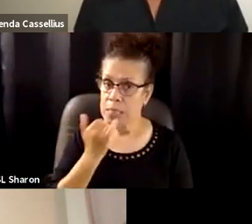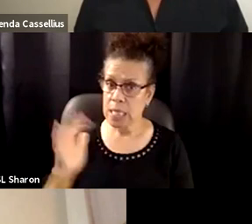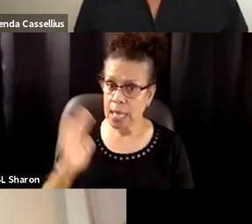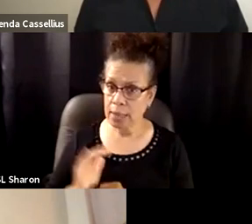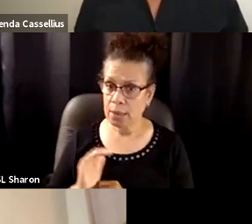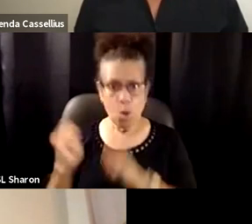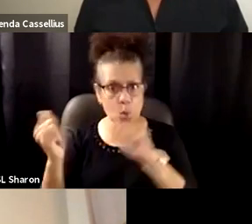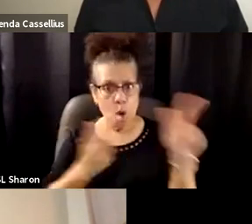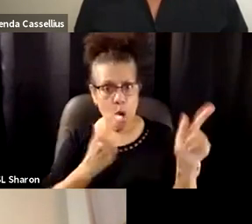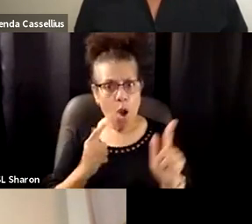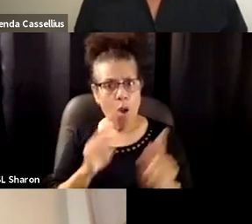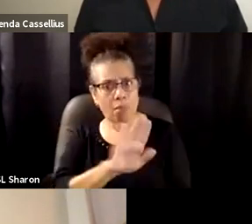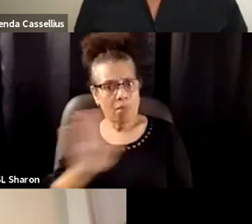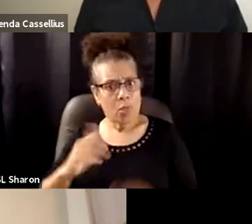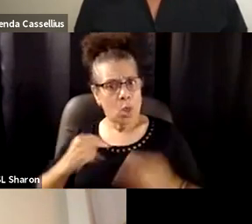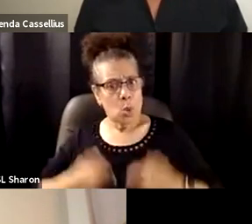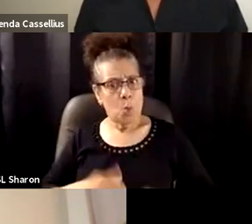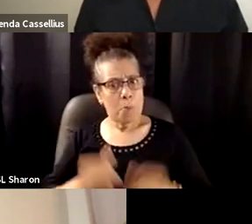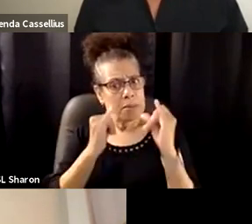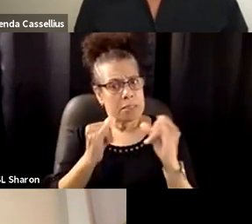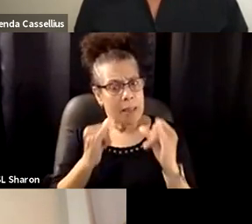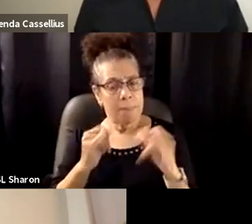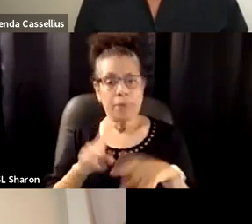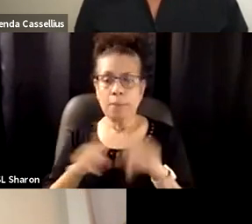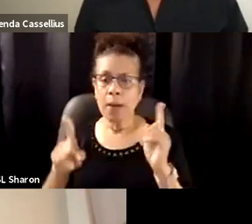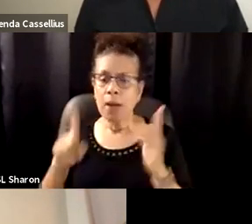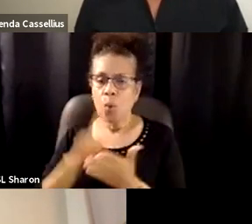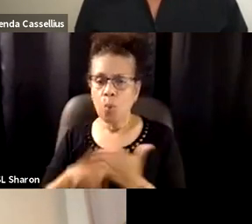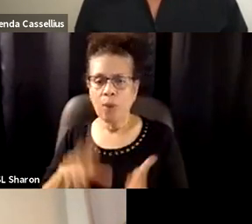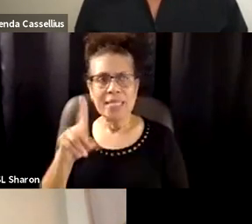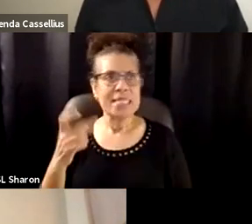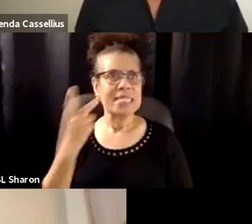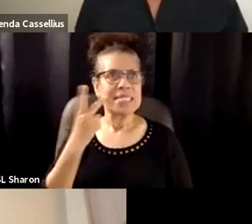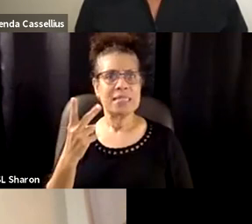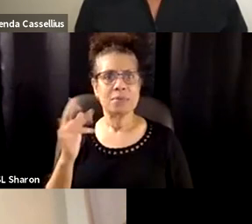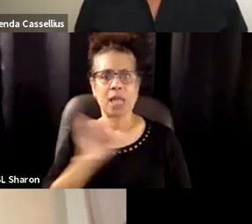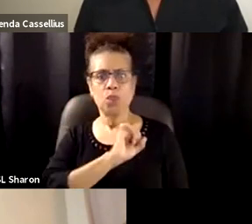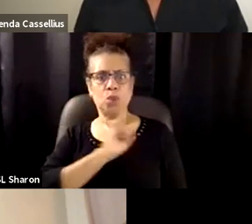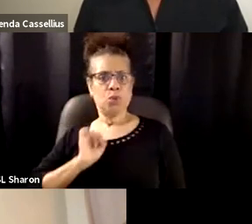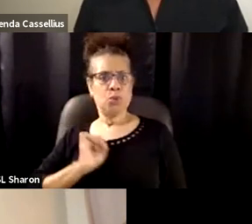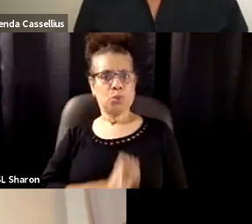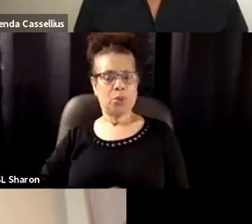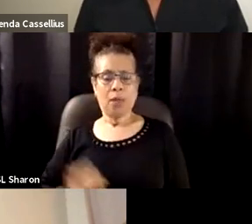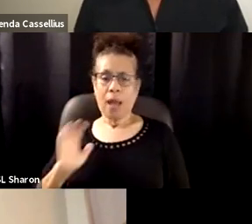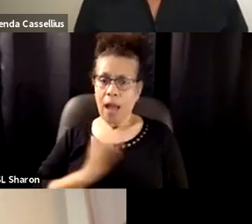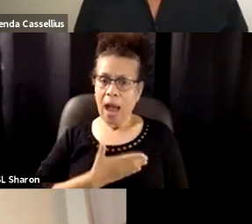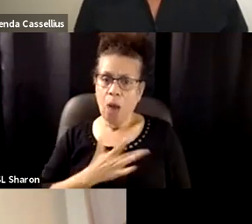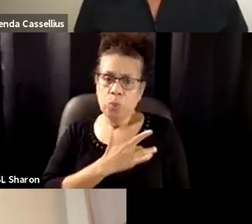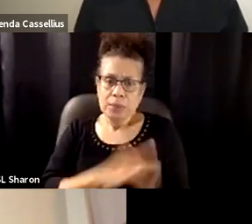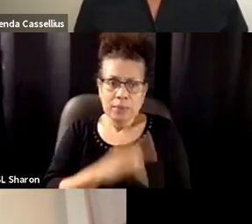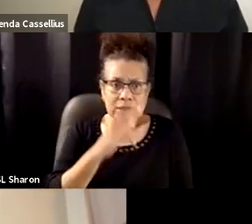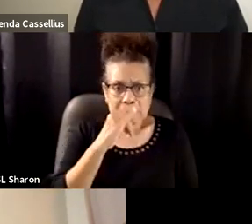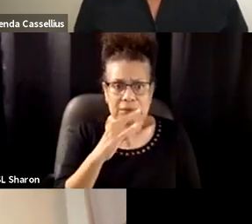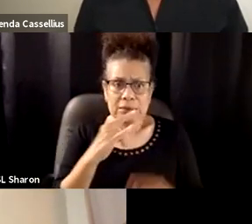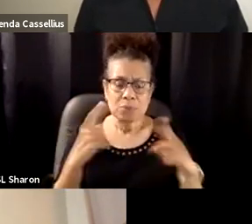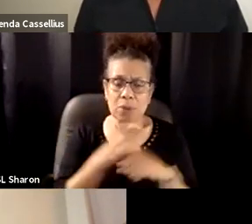of us they're only human though what they did often seemed superhuman they helped our sensitive child learn to be part of a complex and